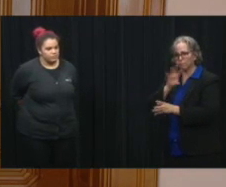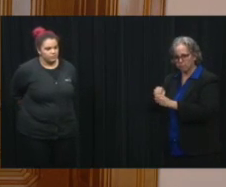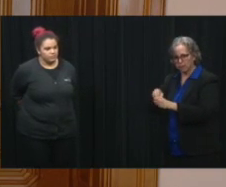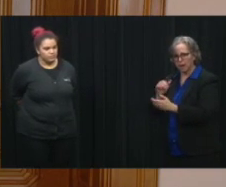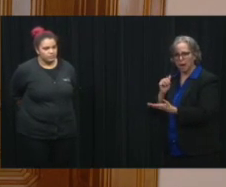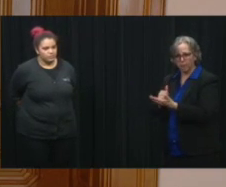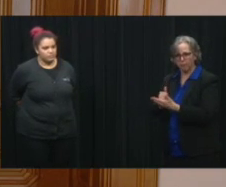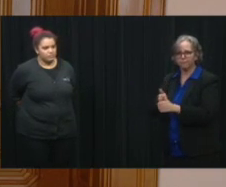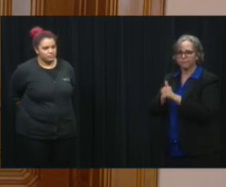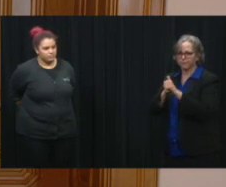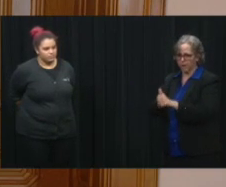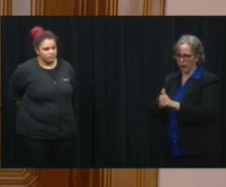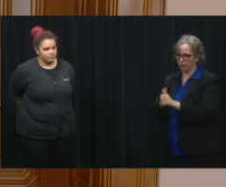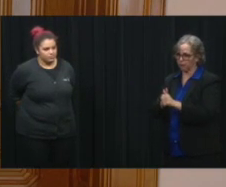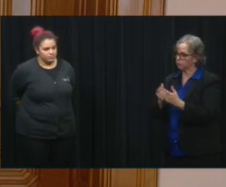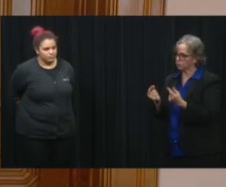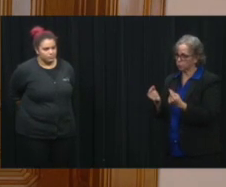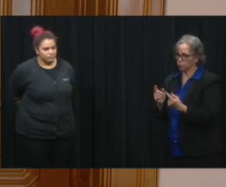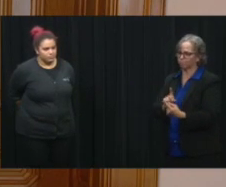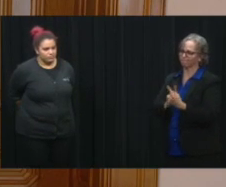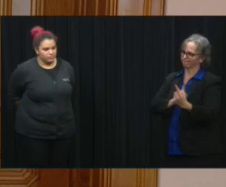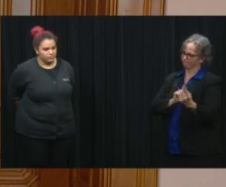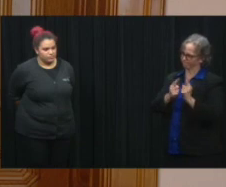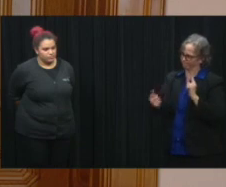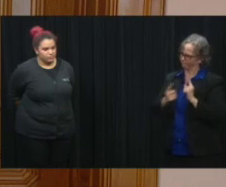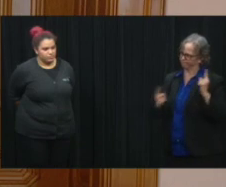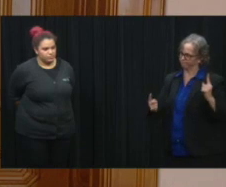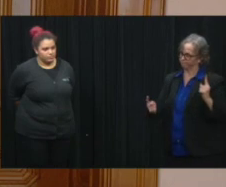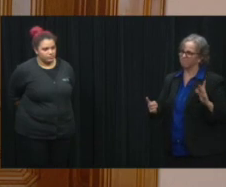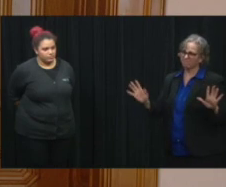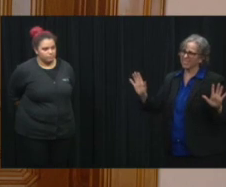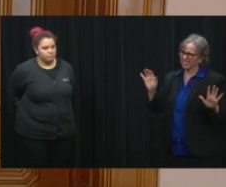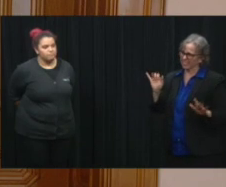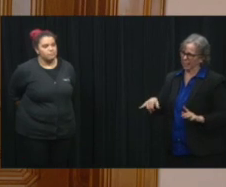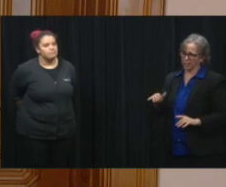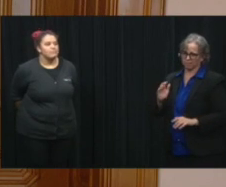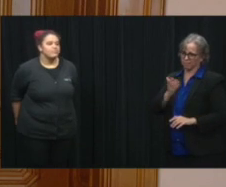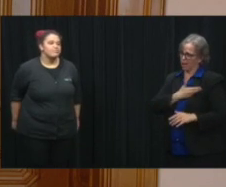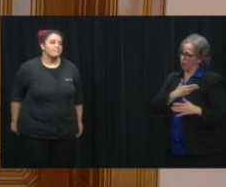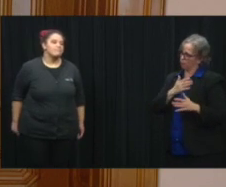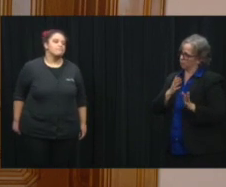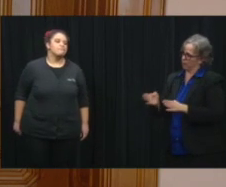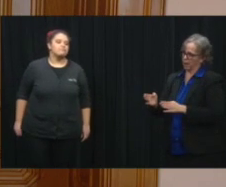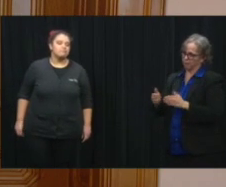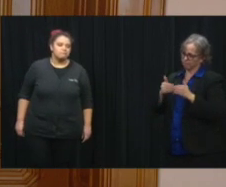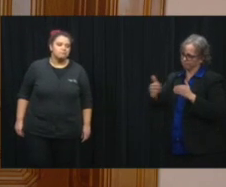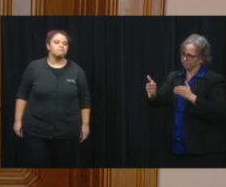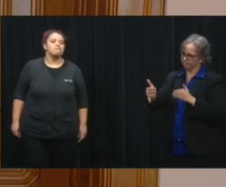we've asked everybody to do. So that's kind of really where we are. Thank you.